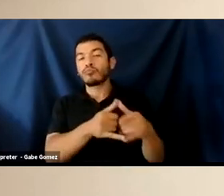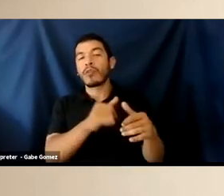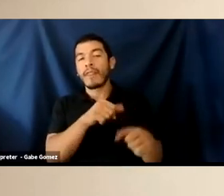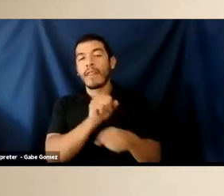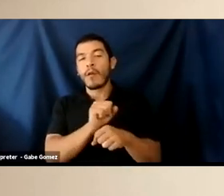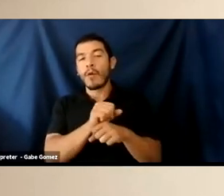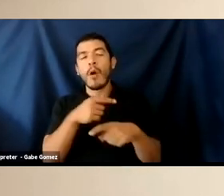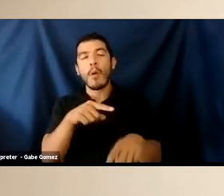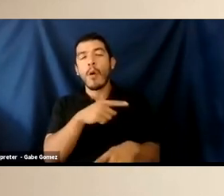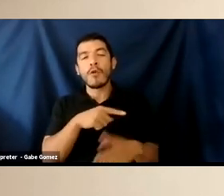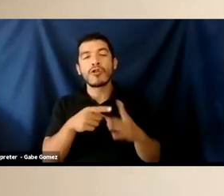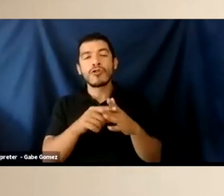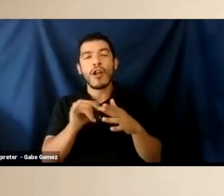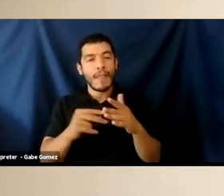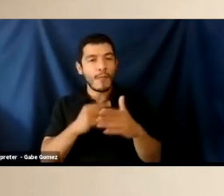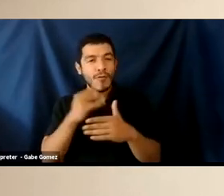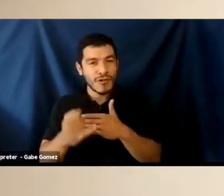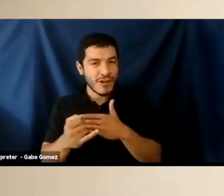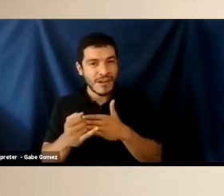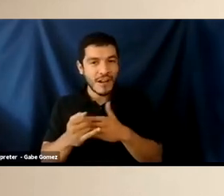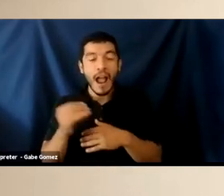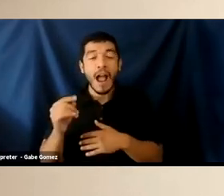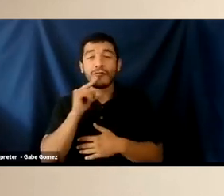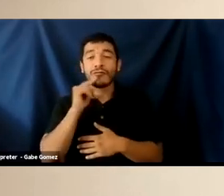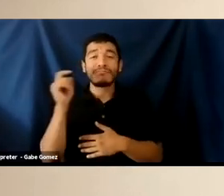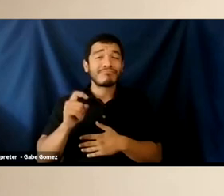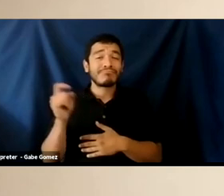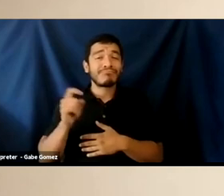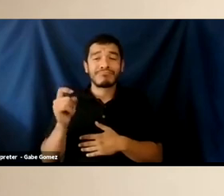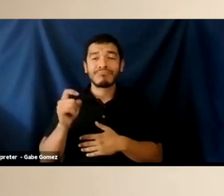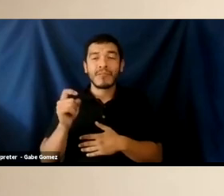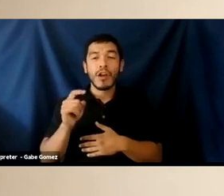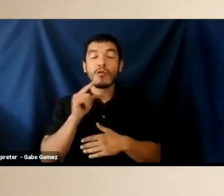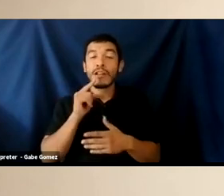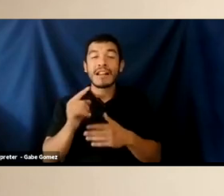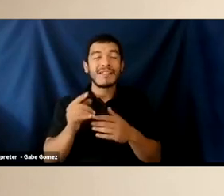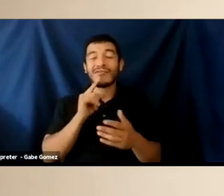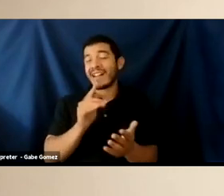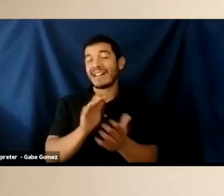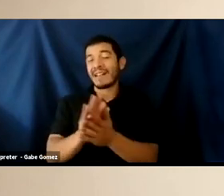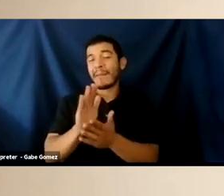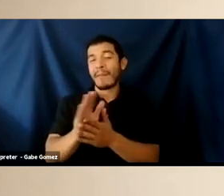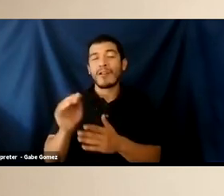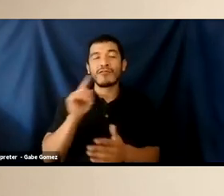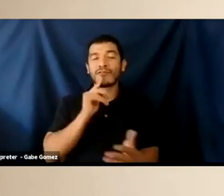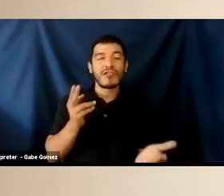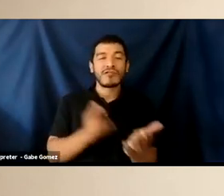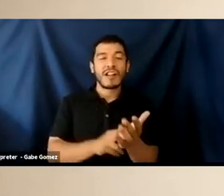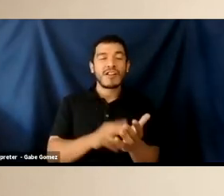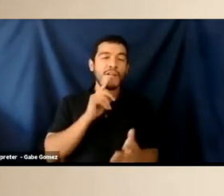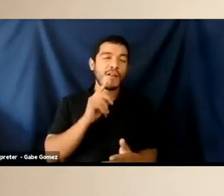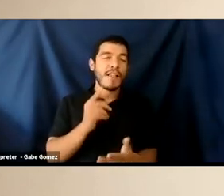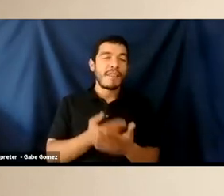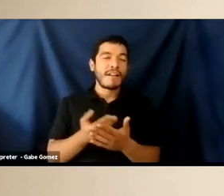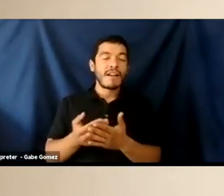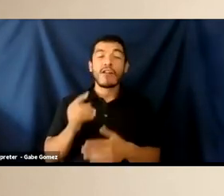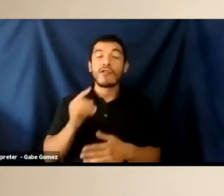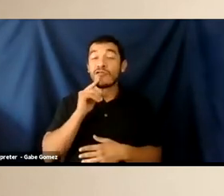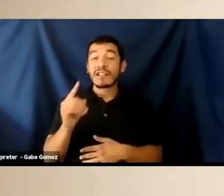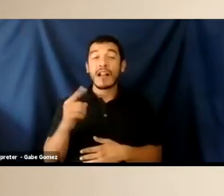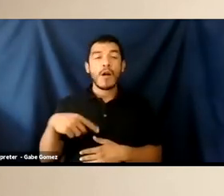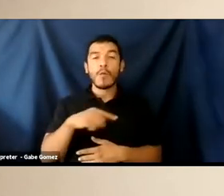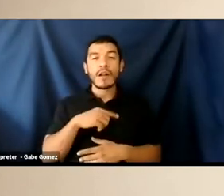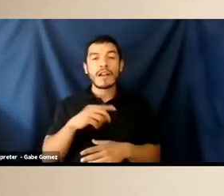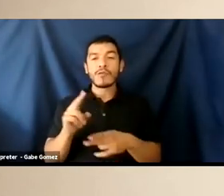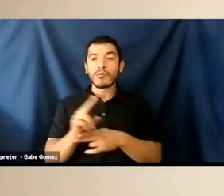we're kicking off the project. And essentially, although it is a piece of paper and it's contractual to a degree, essentially we treat